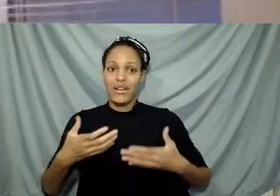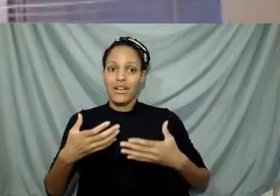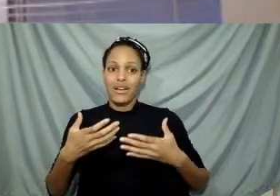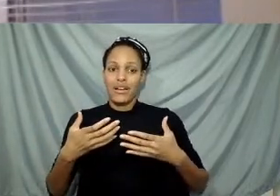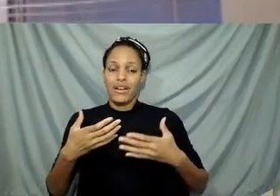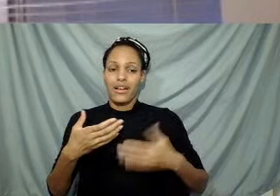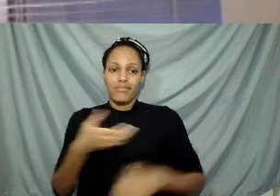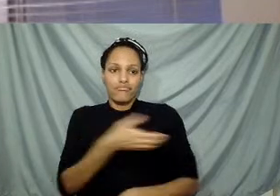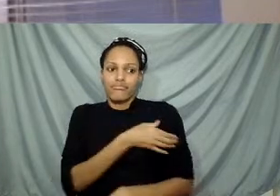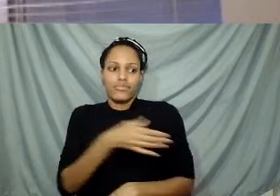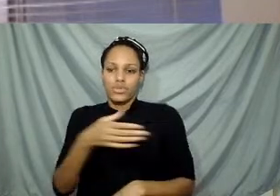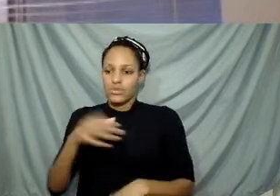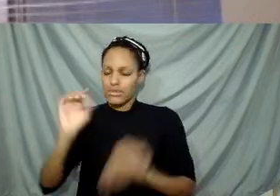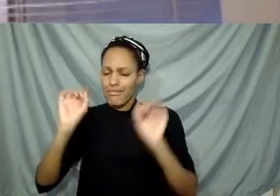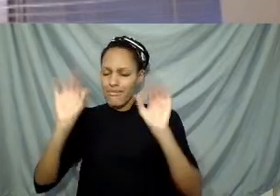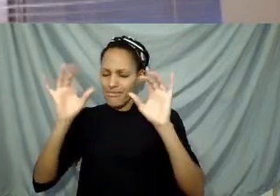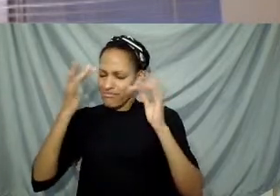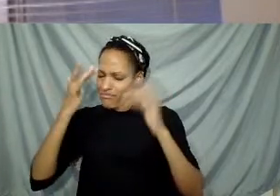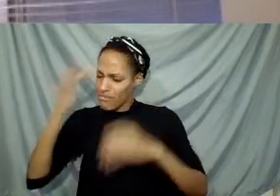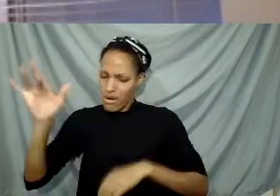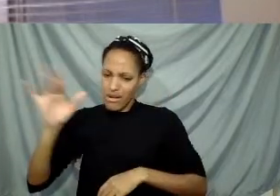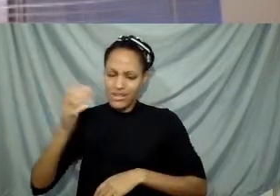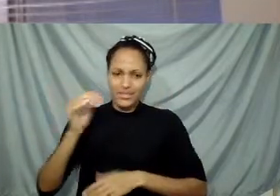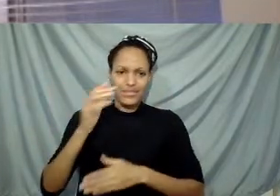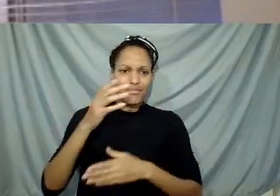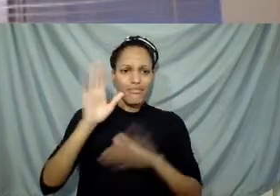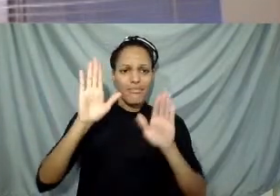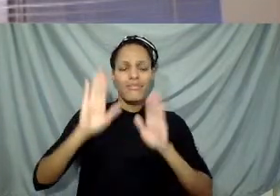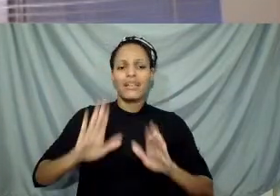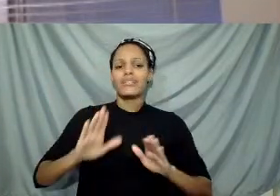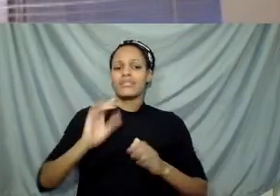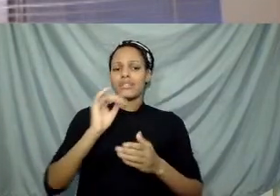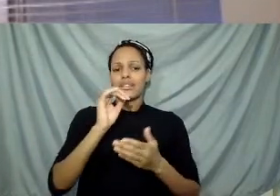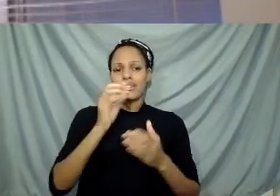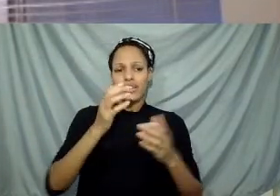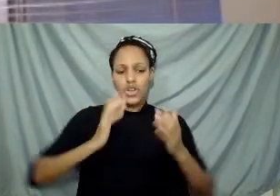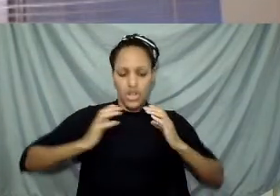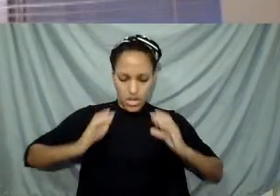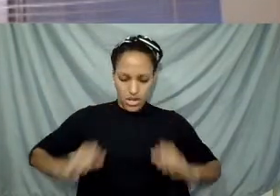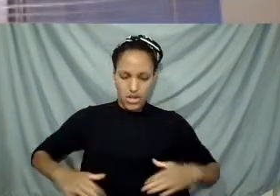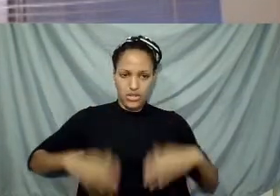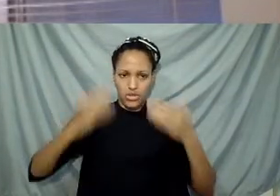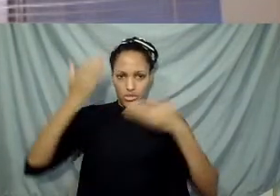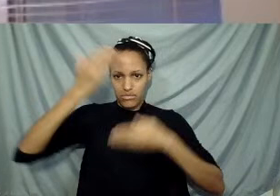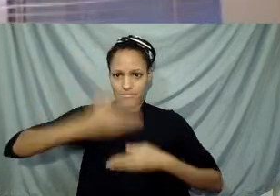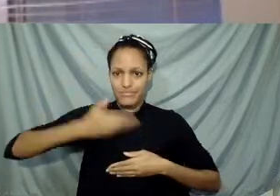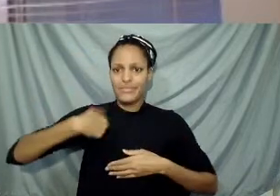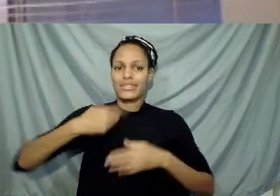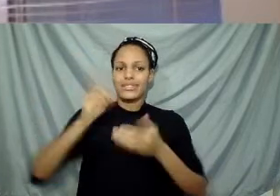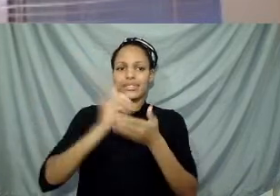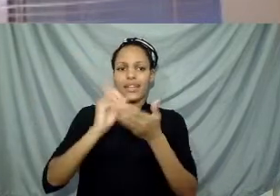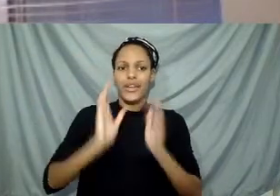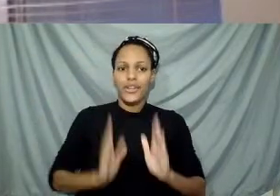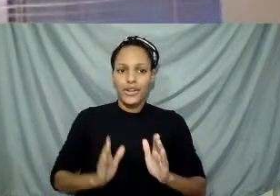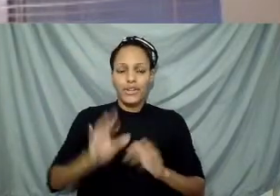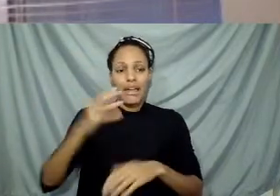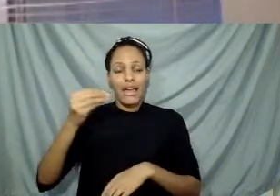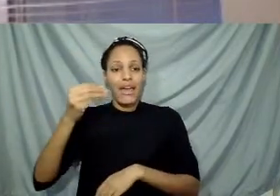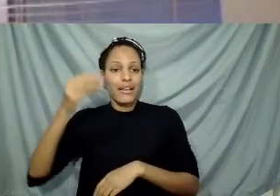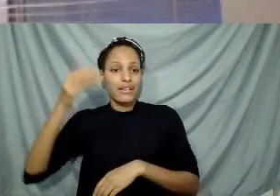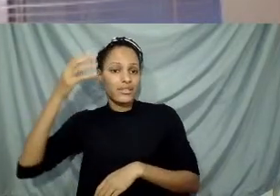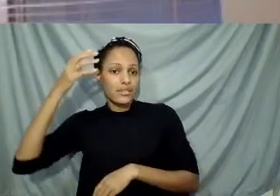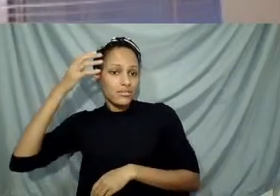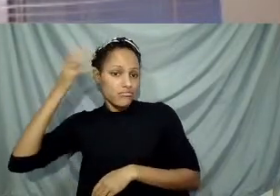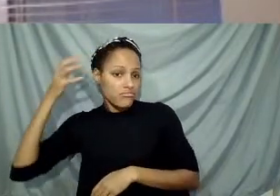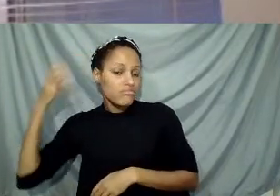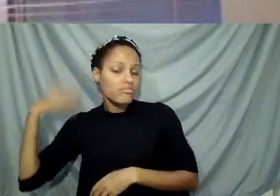brilliant costume designer, brilliant hair designer. She worked for the hair salon Knaps, doing natural